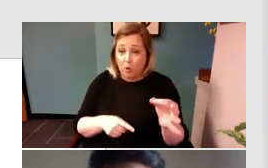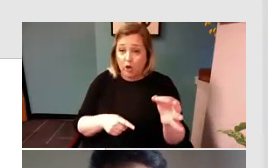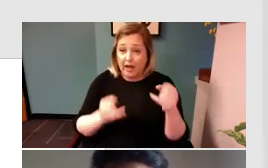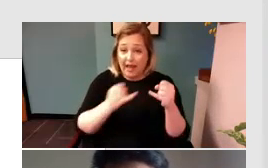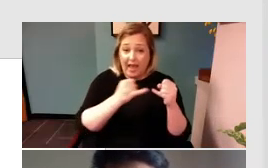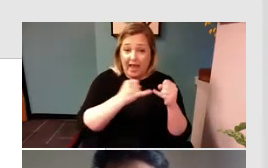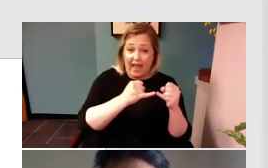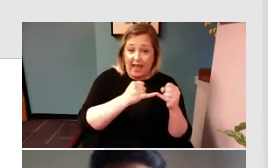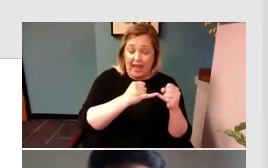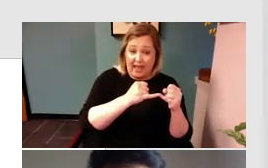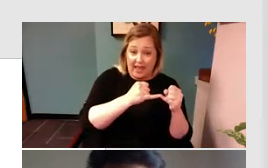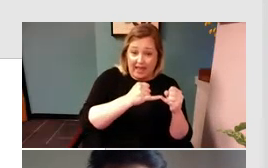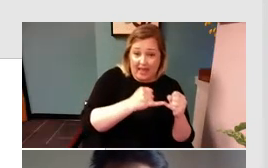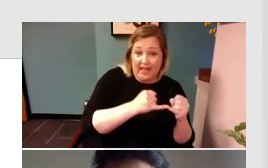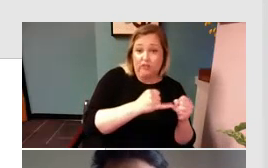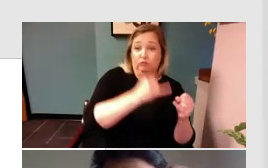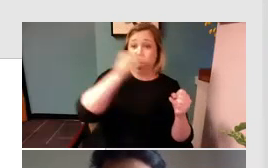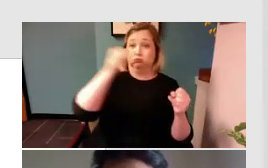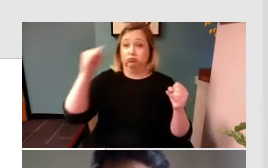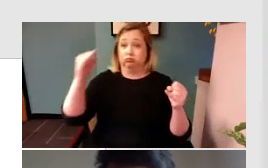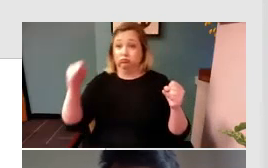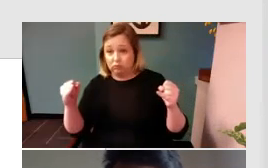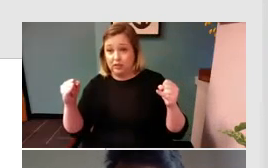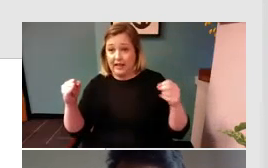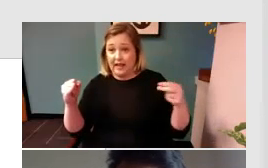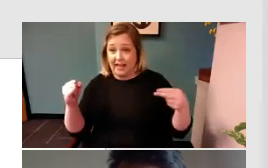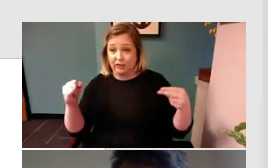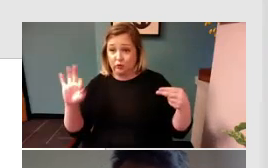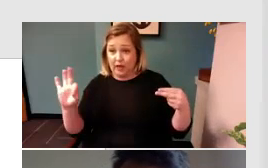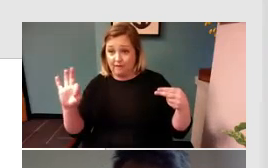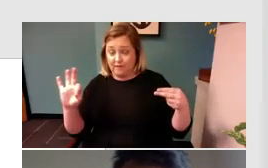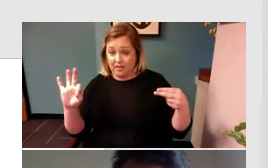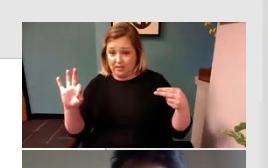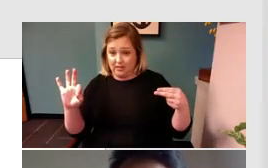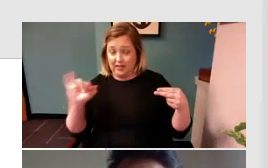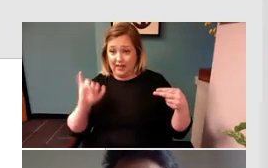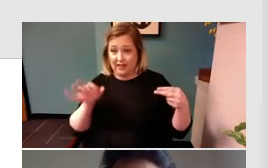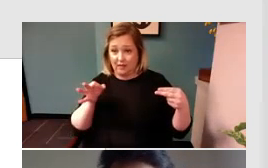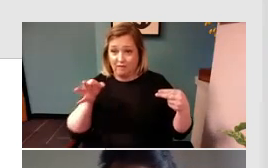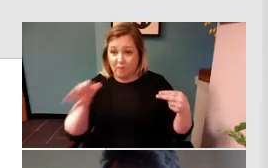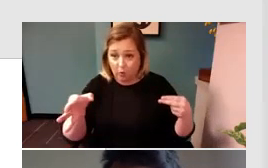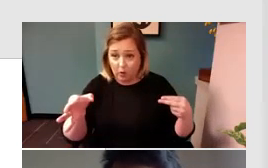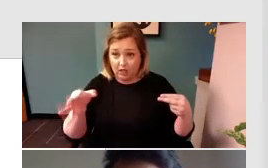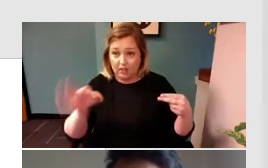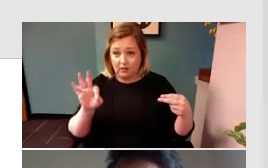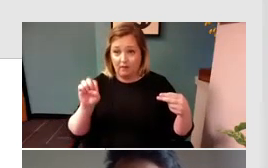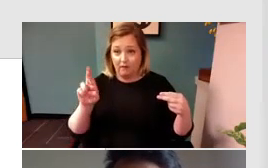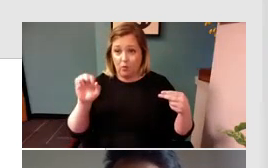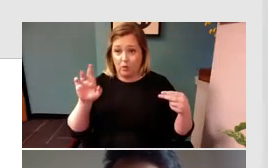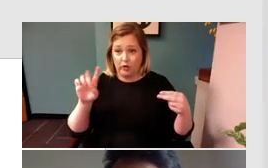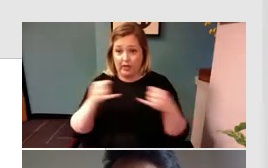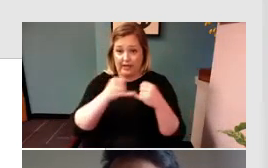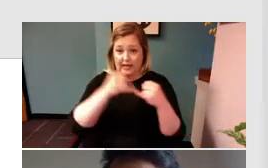the important part is now we have another back edge that is from I to H. So this shows us that there are